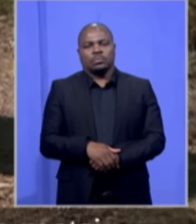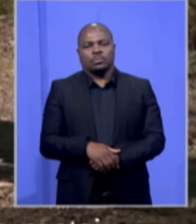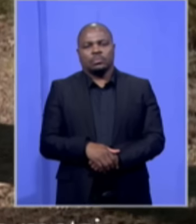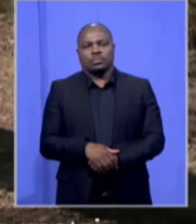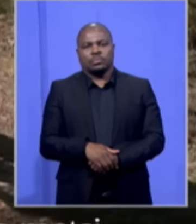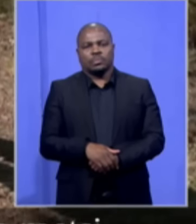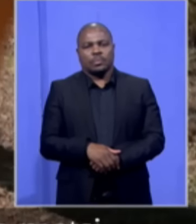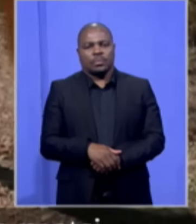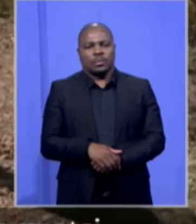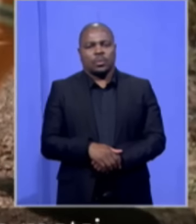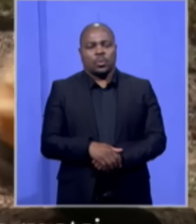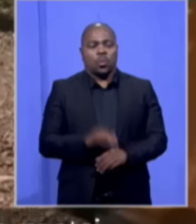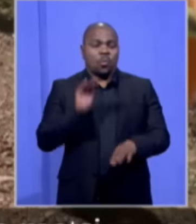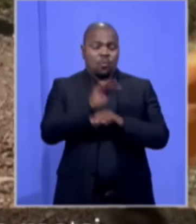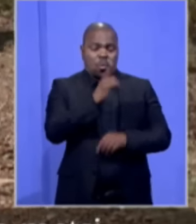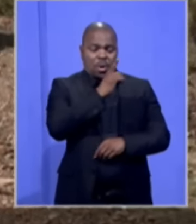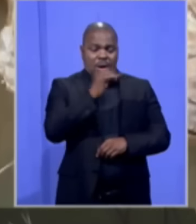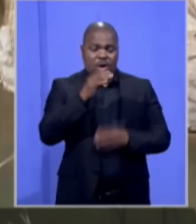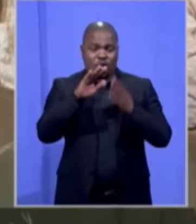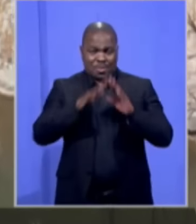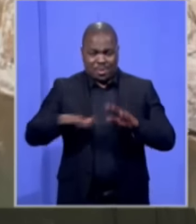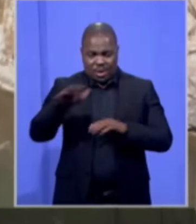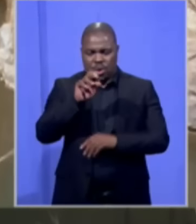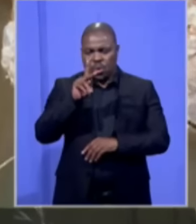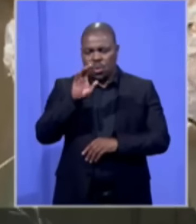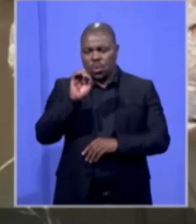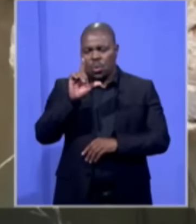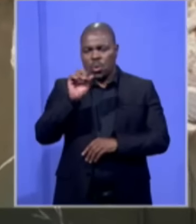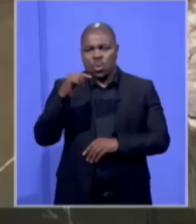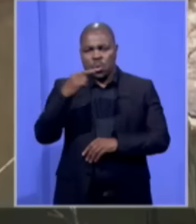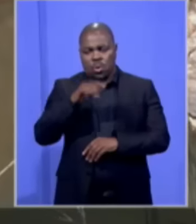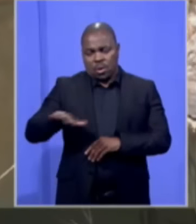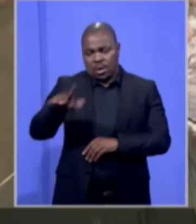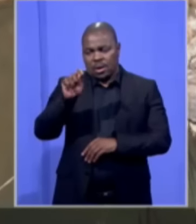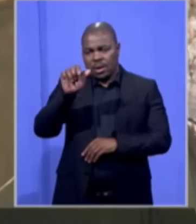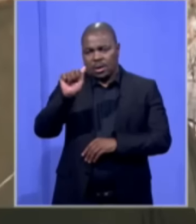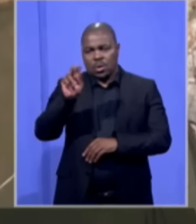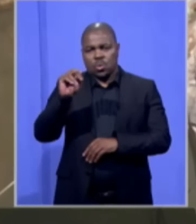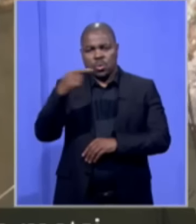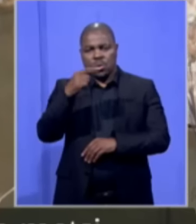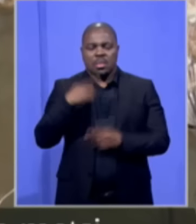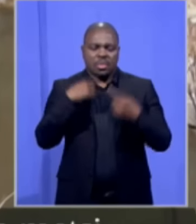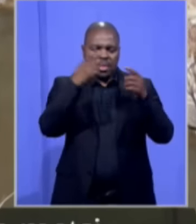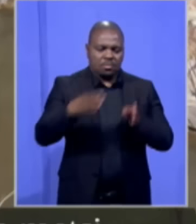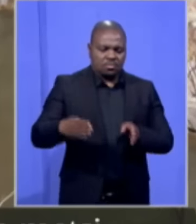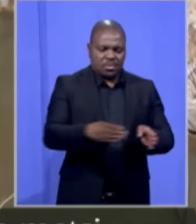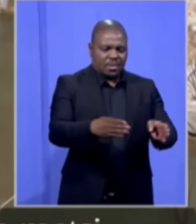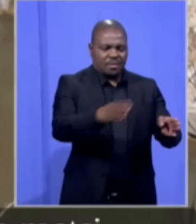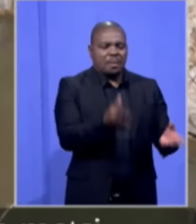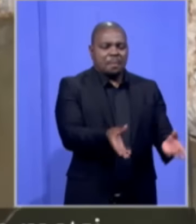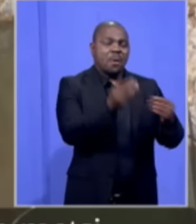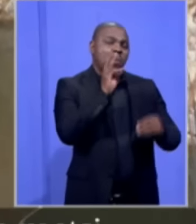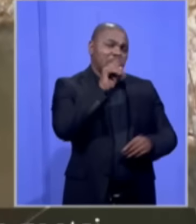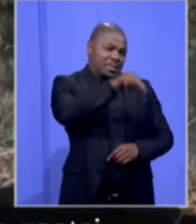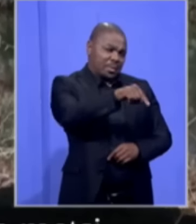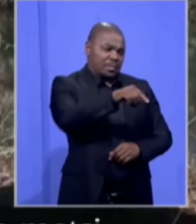Baagi ba feta 100 ba Kolong mo Taung ba ikagile ka metsi a noka go fitlhelela ditlhokego tsa bona tsa tsatsi le letsatsi.